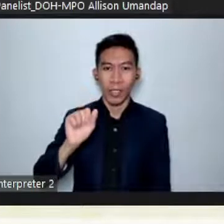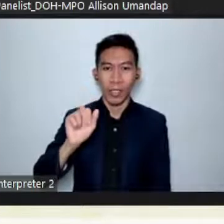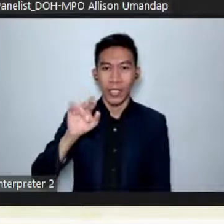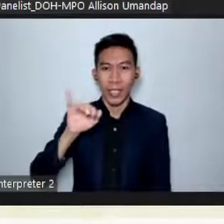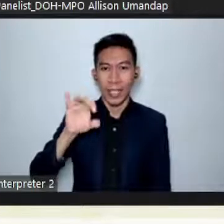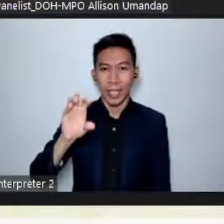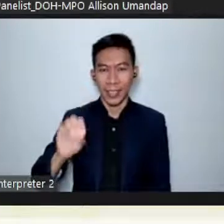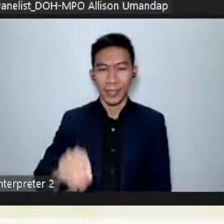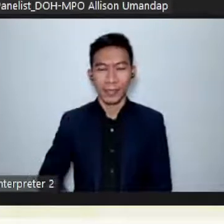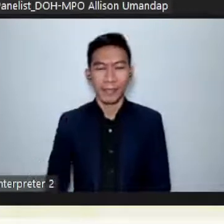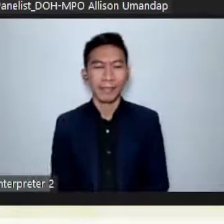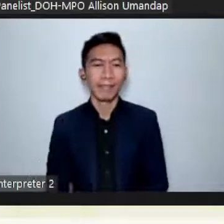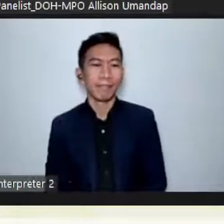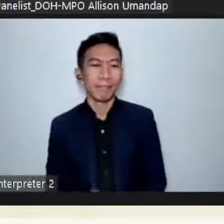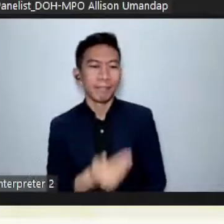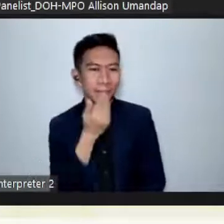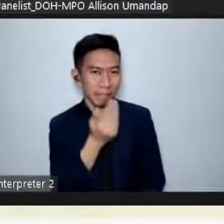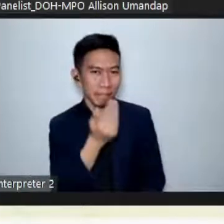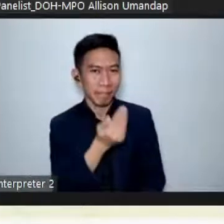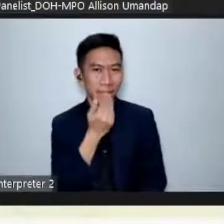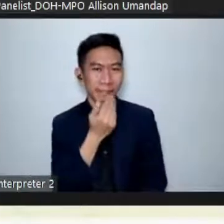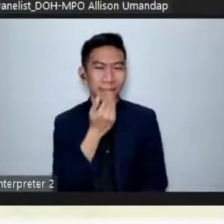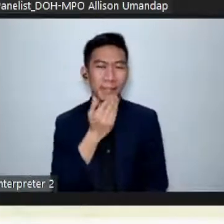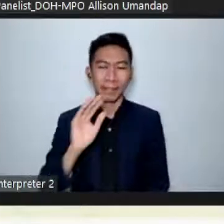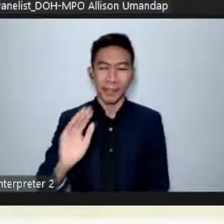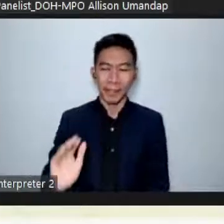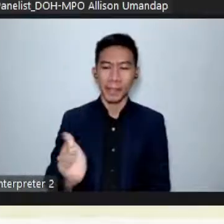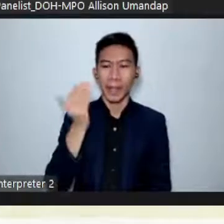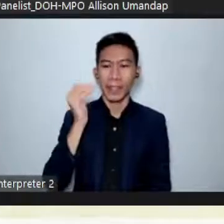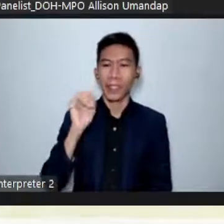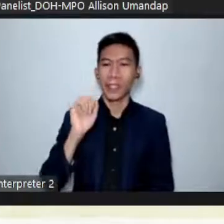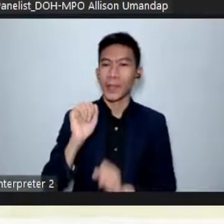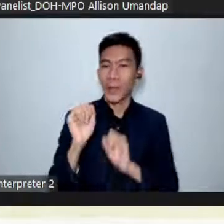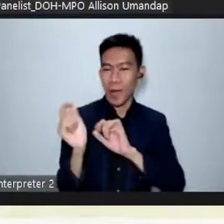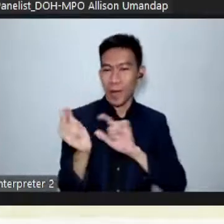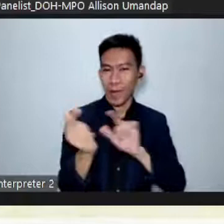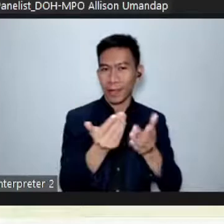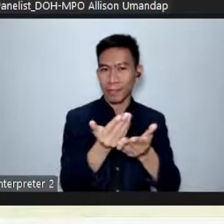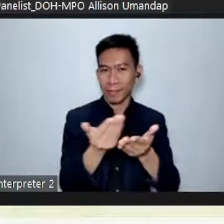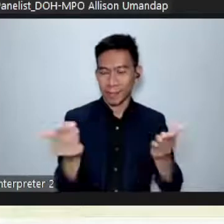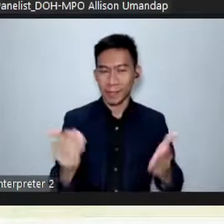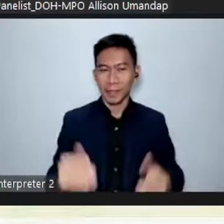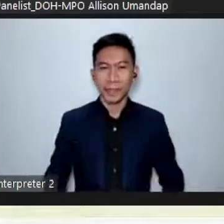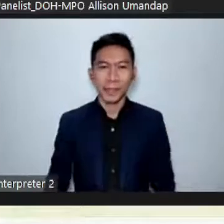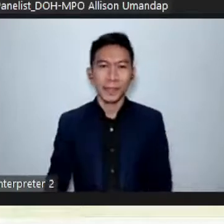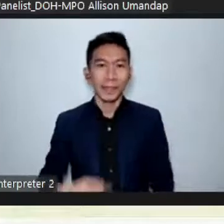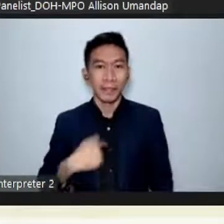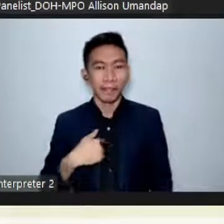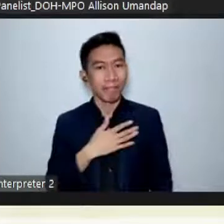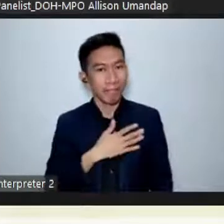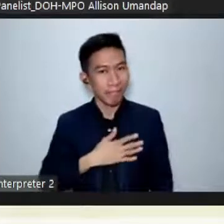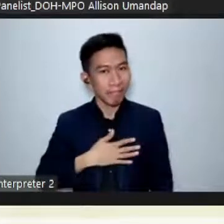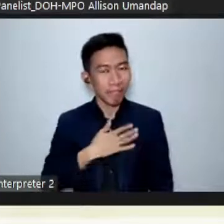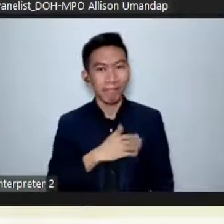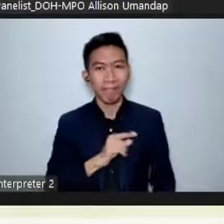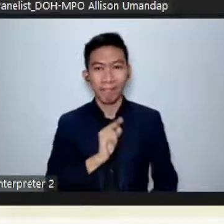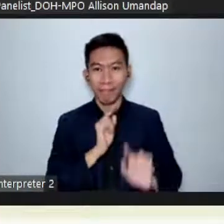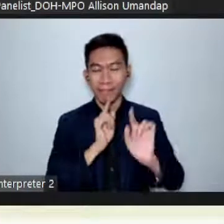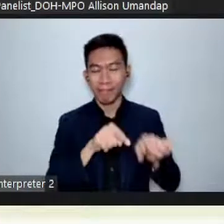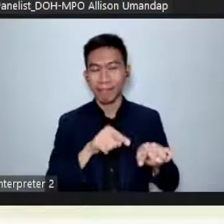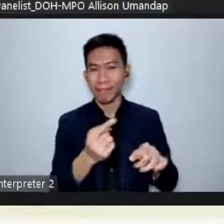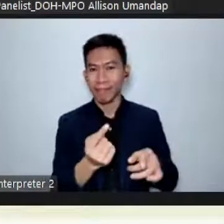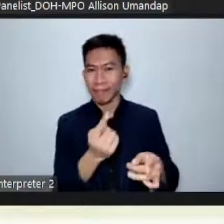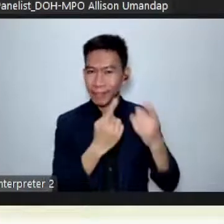Thank you, ma'am, and good morning to everyone. I would like to answer the questions that